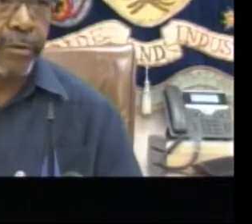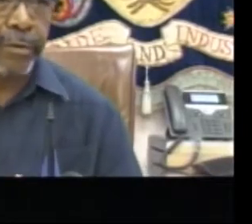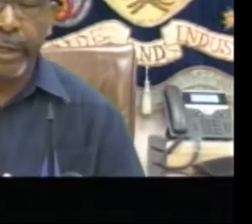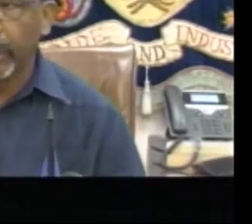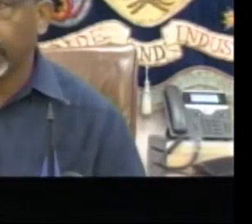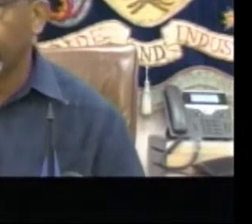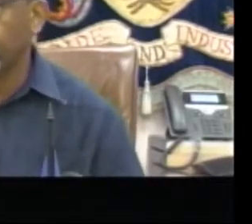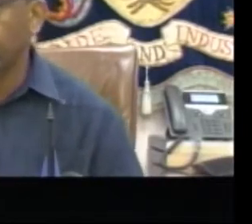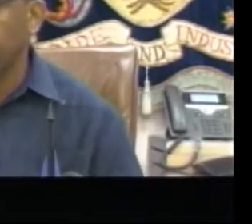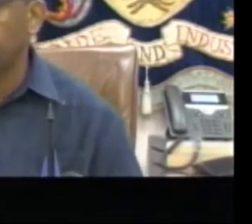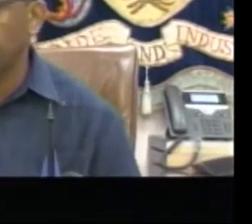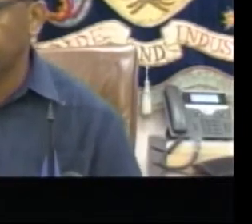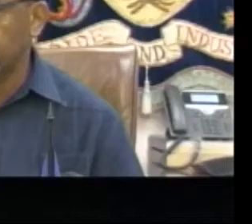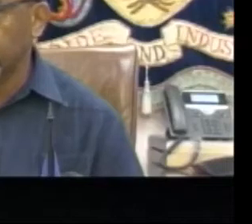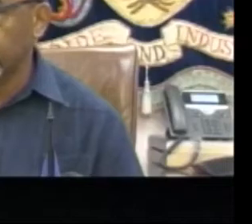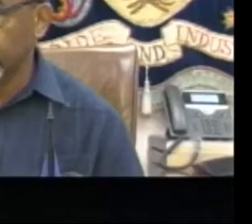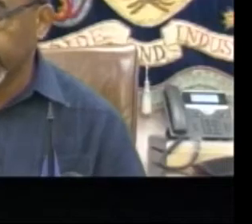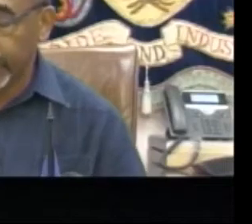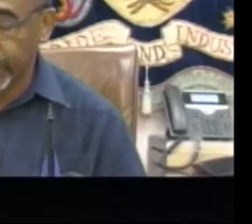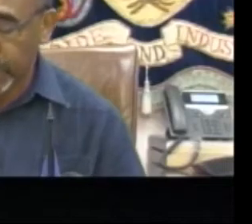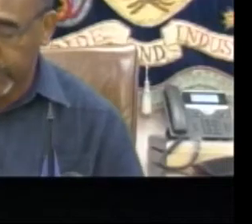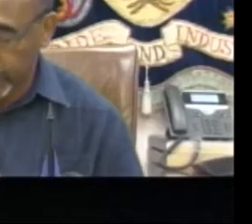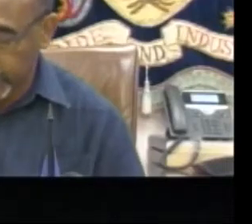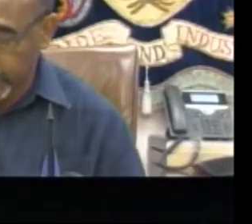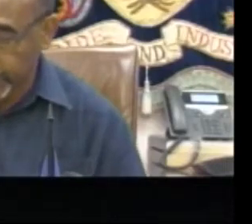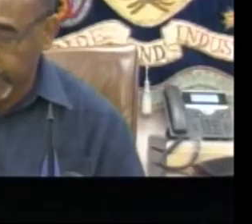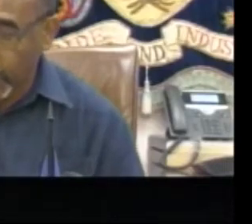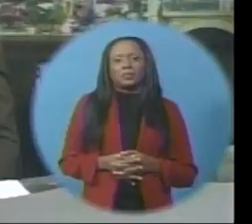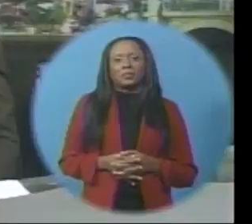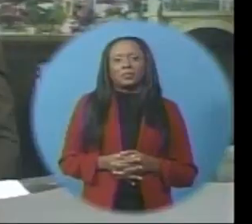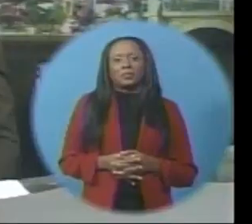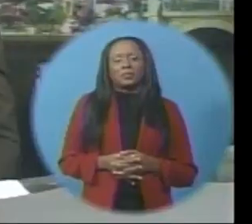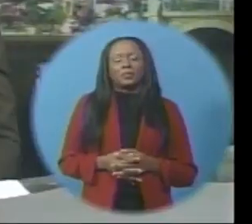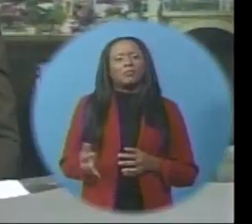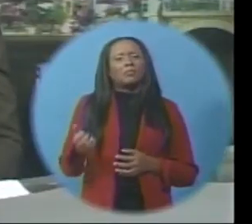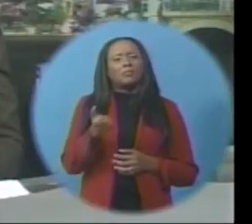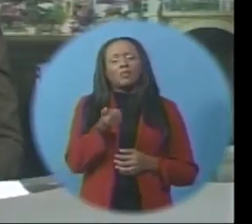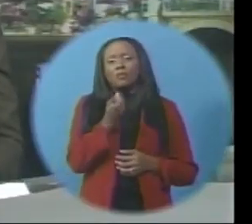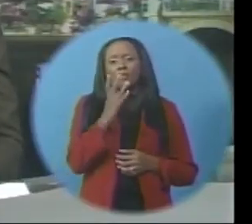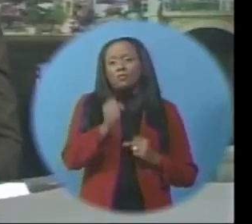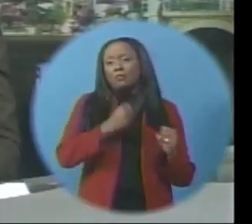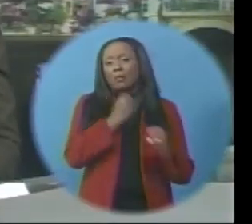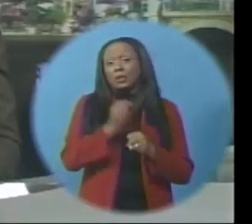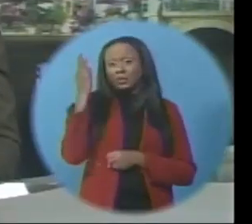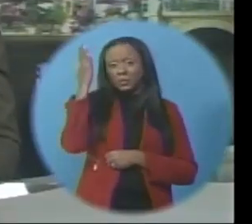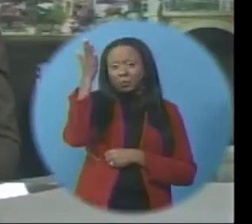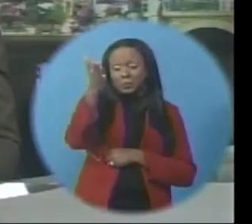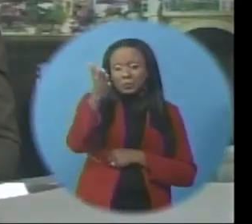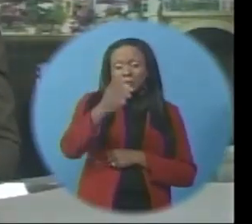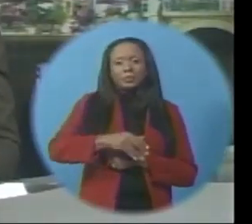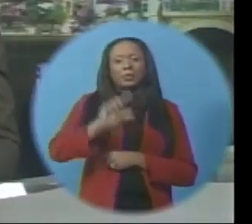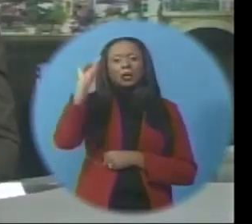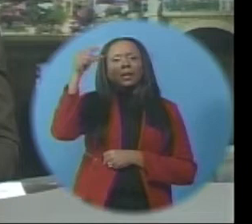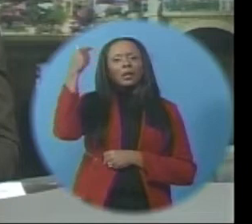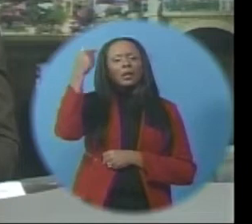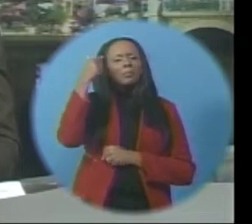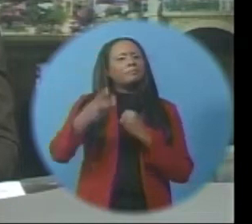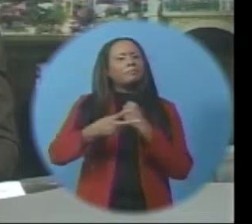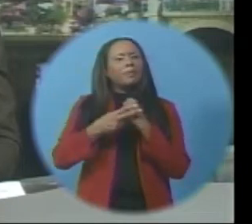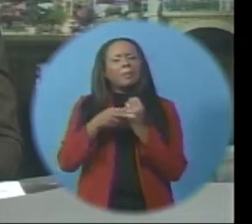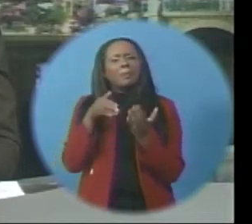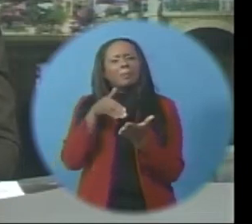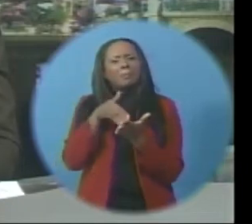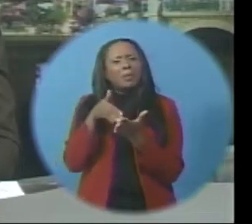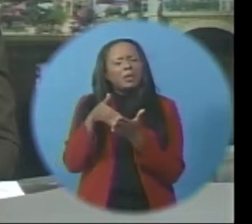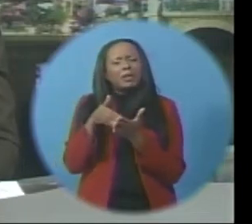from the dirtier fossil fuels. In a few years from now, government could be saving millions